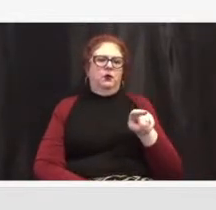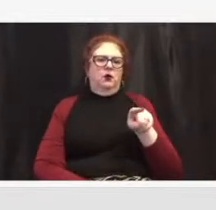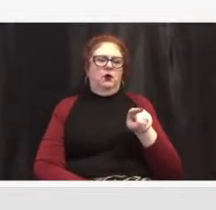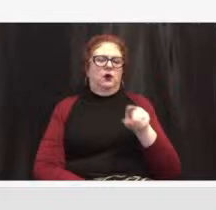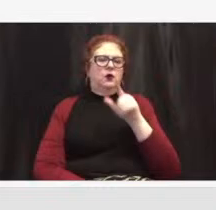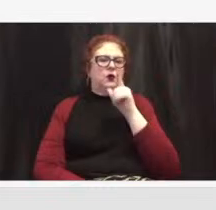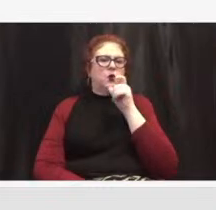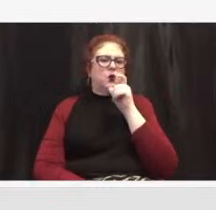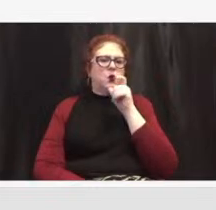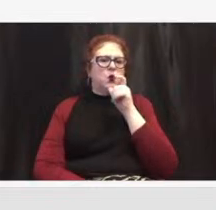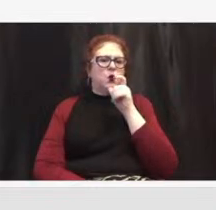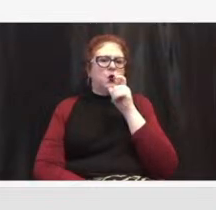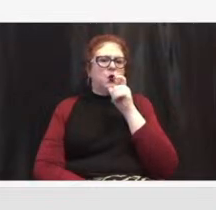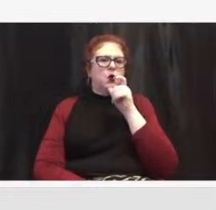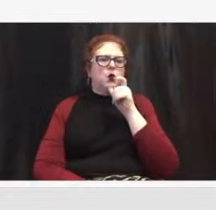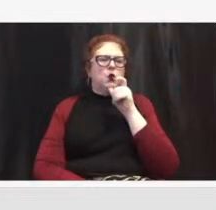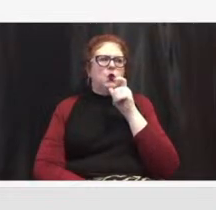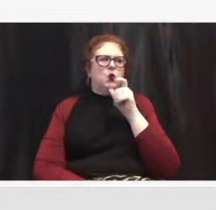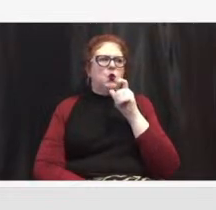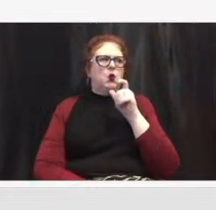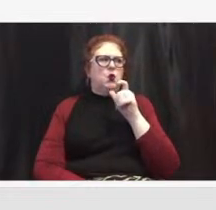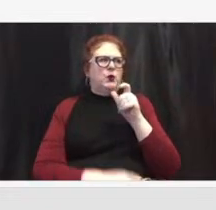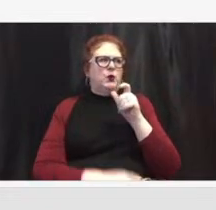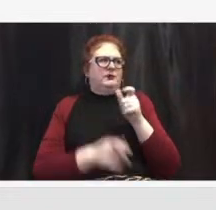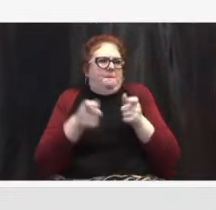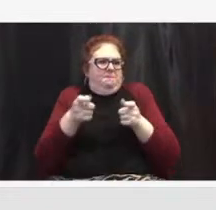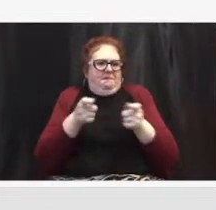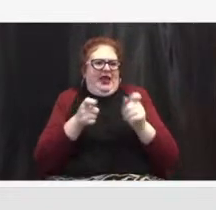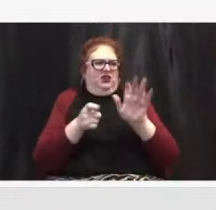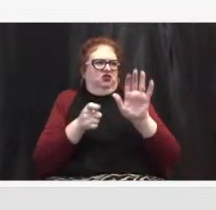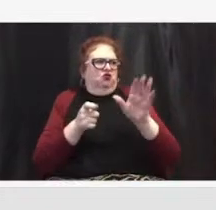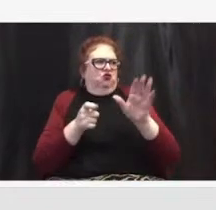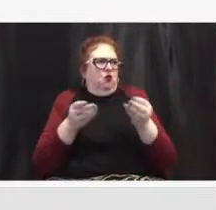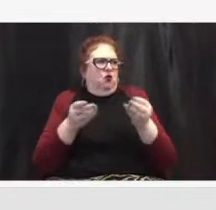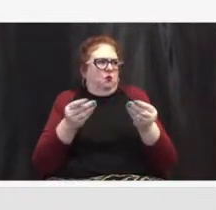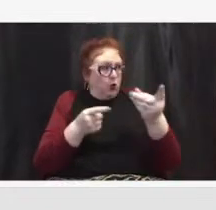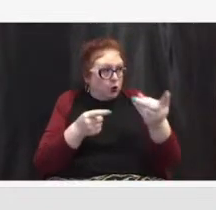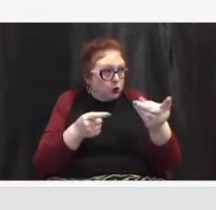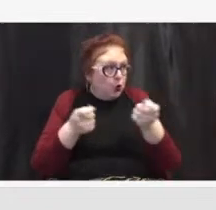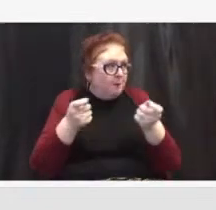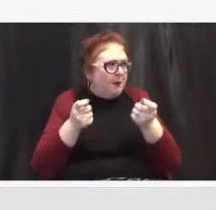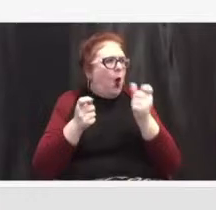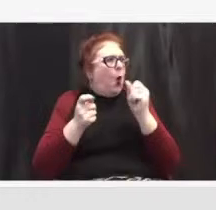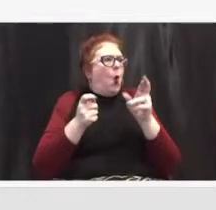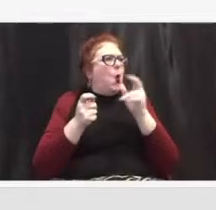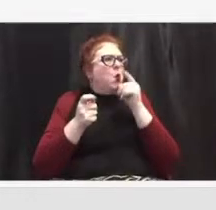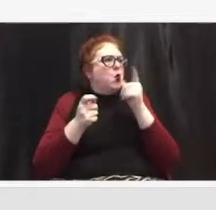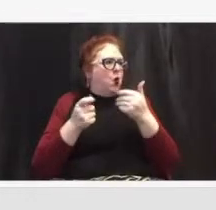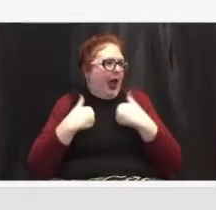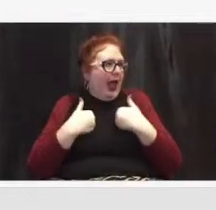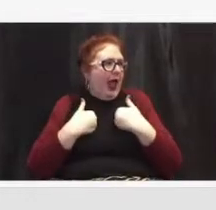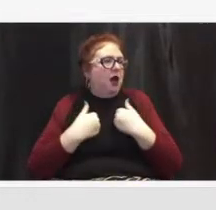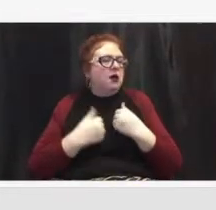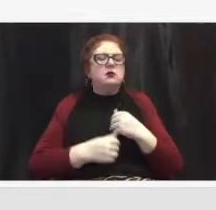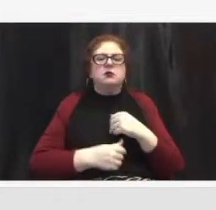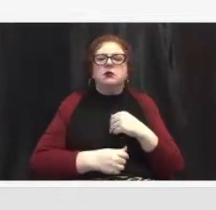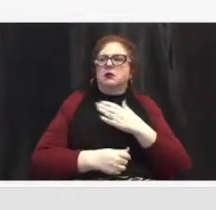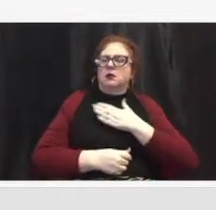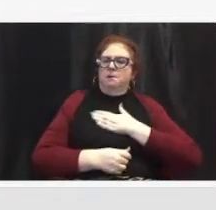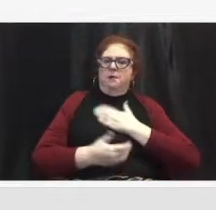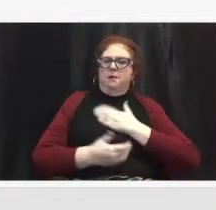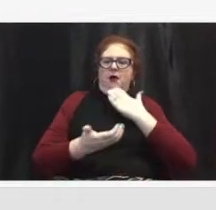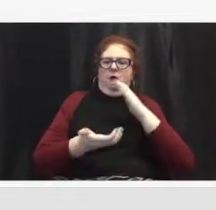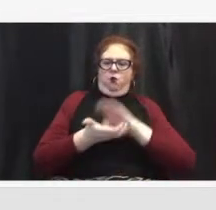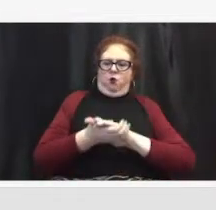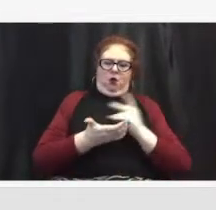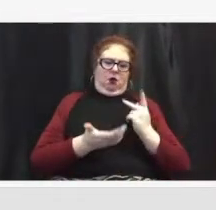is actively managing the property? Are you managing it? Do you have a manager? What's the process look like? No, my wife and I